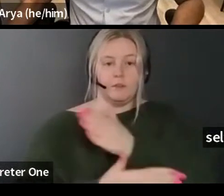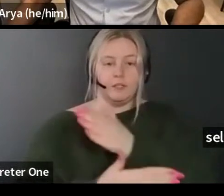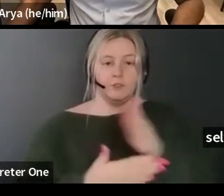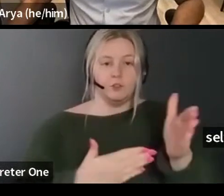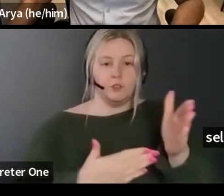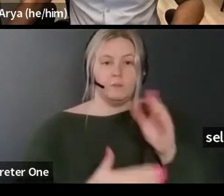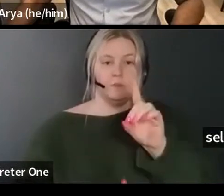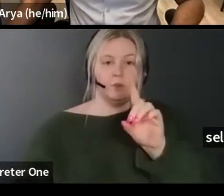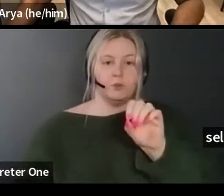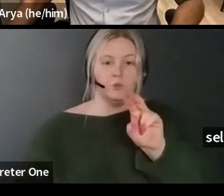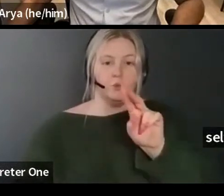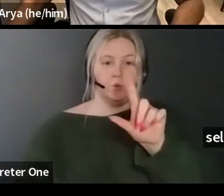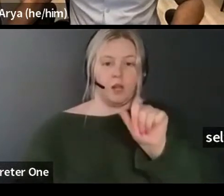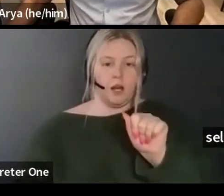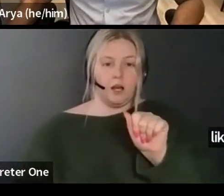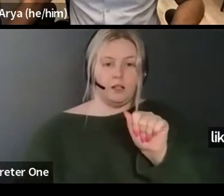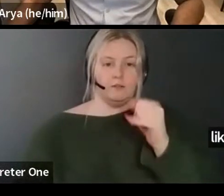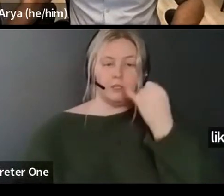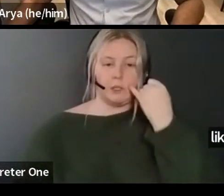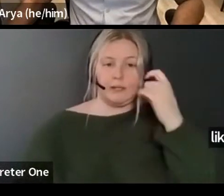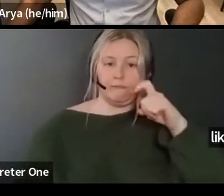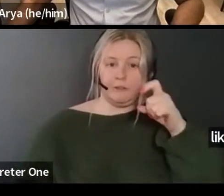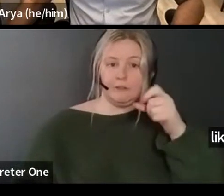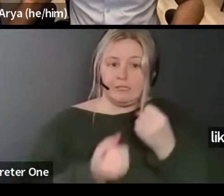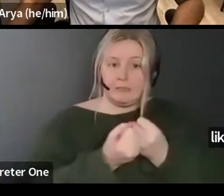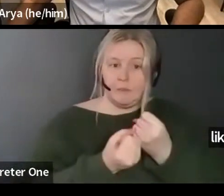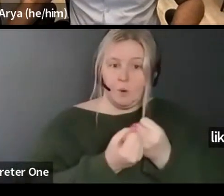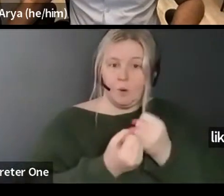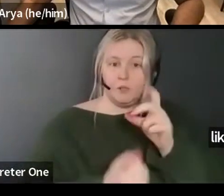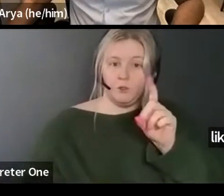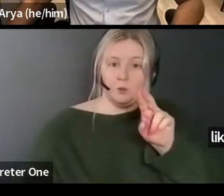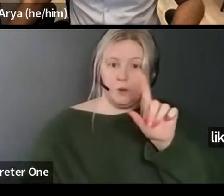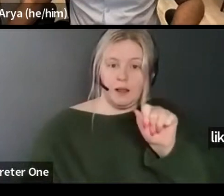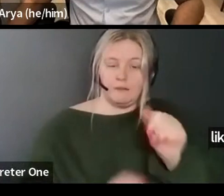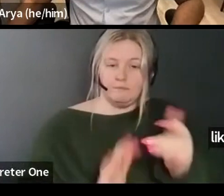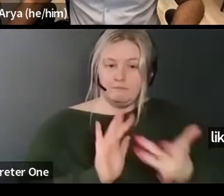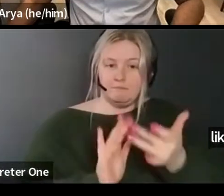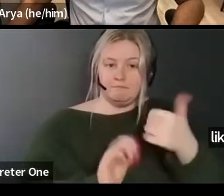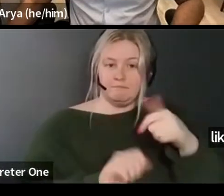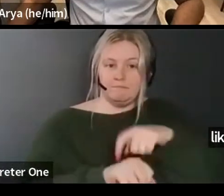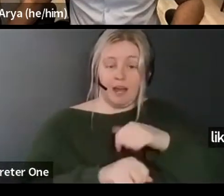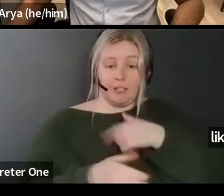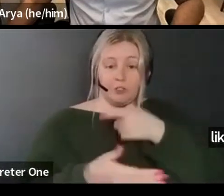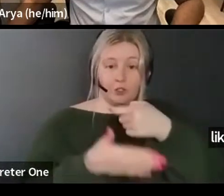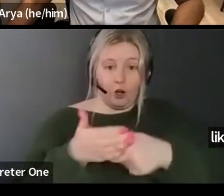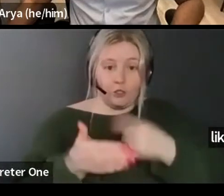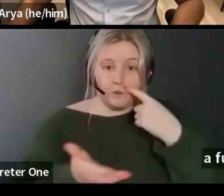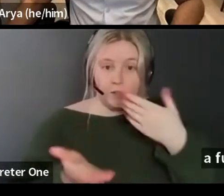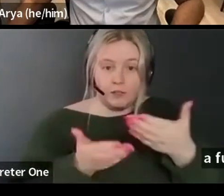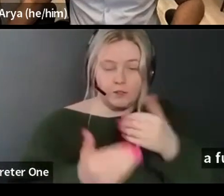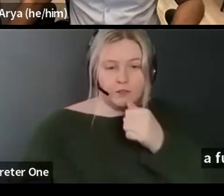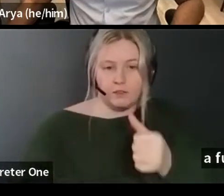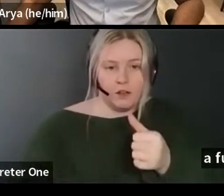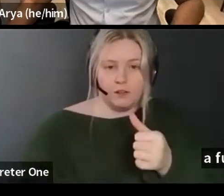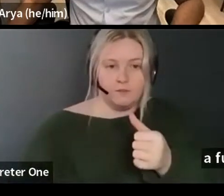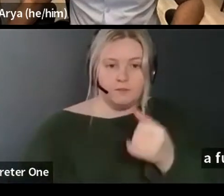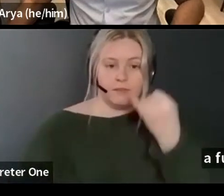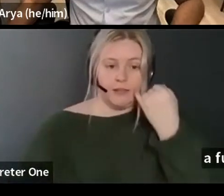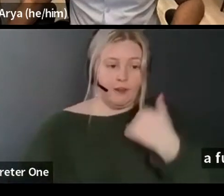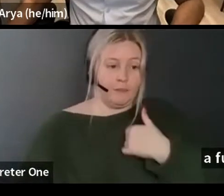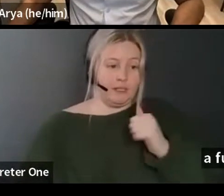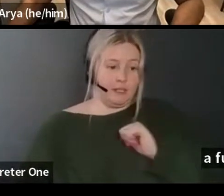So if you need some doulaing and you're near me, please feel free to reach out. I don't charge for my services as long as I have the